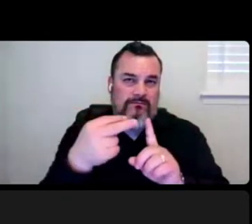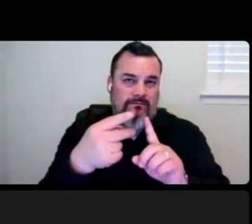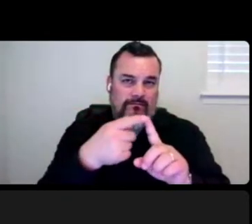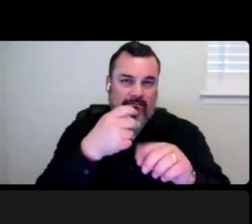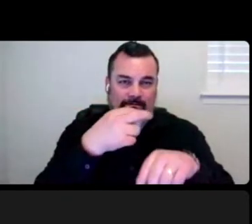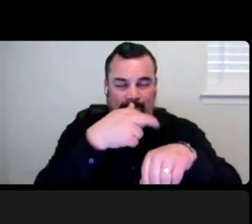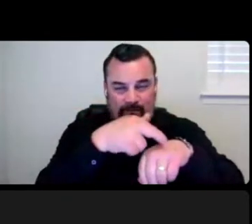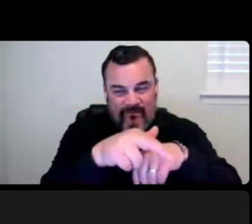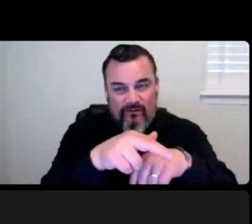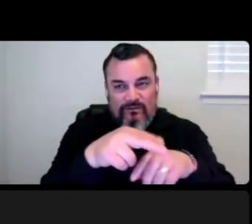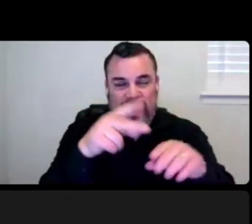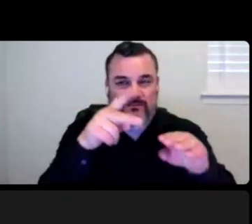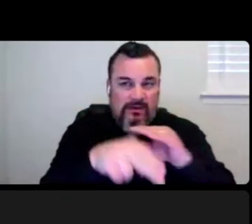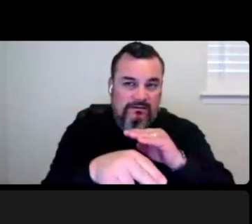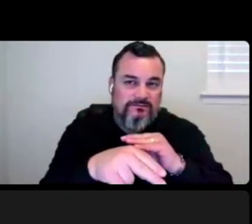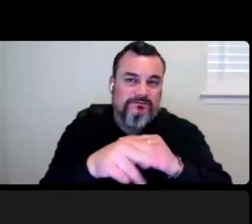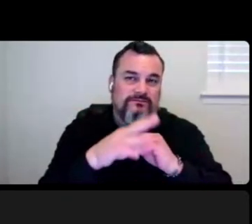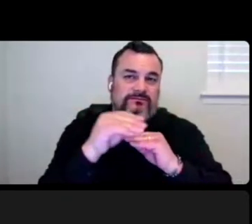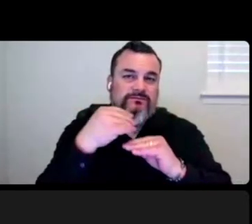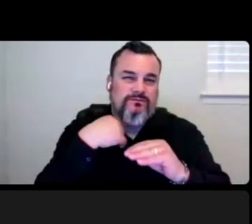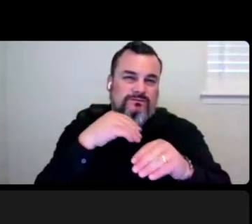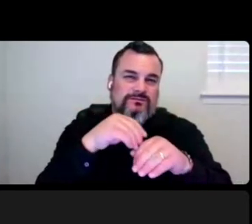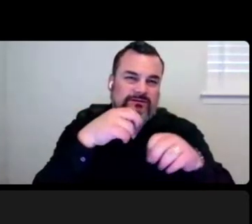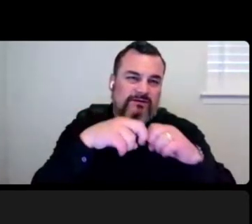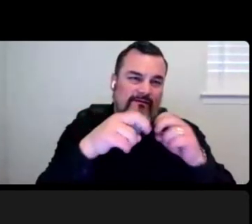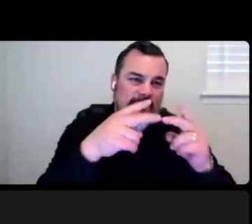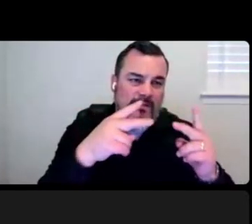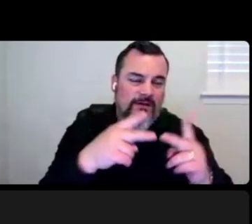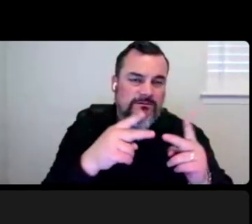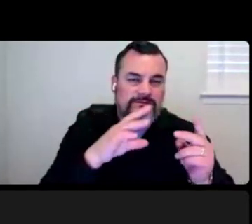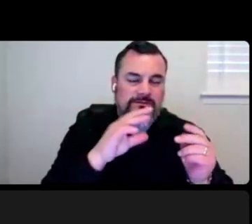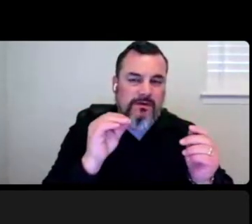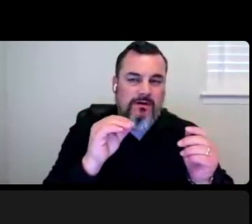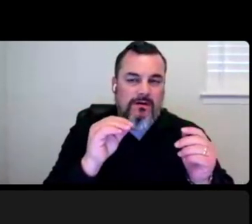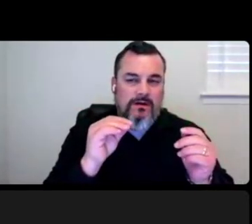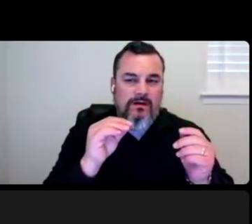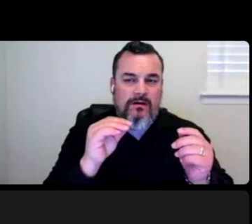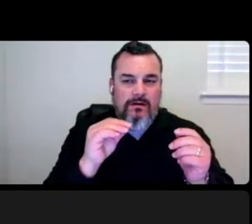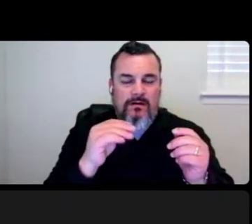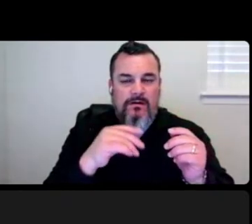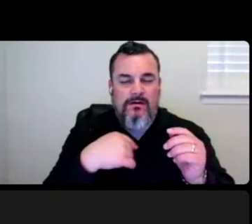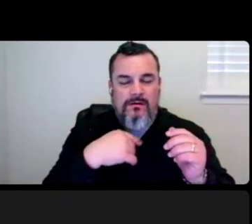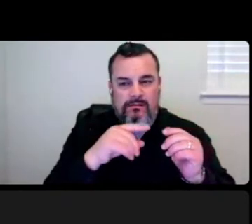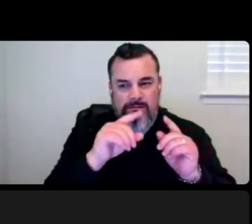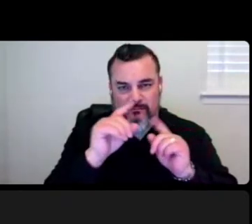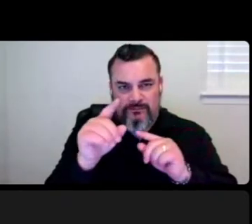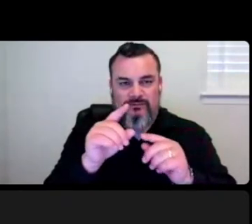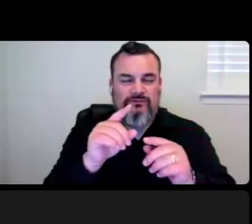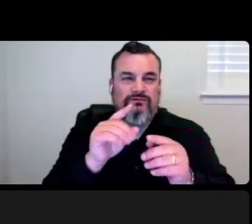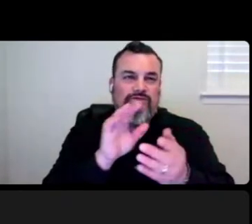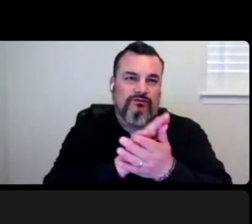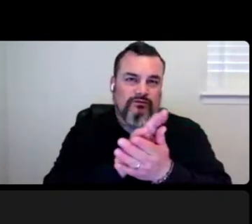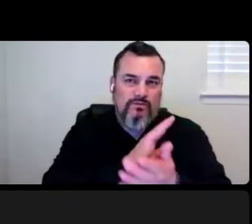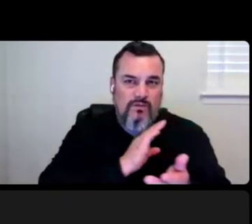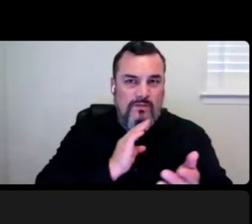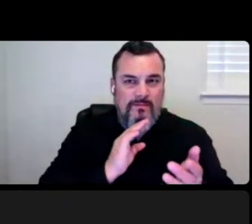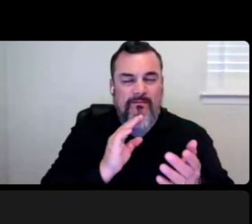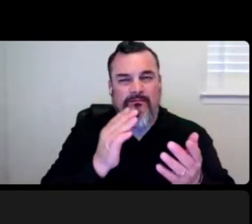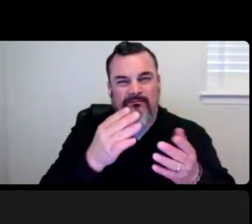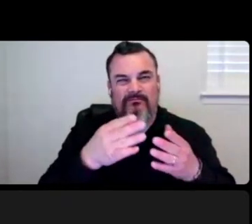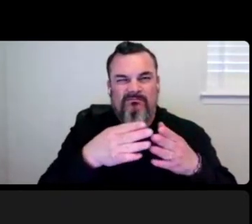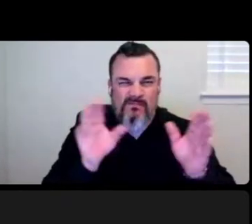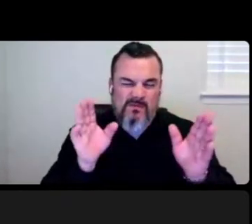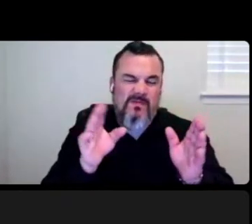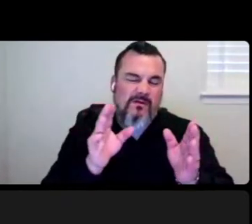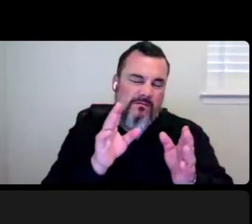deferrals and cuts. And we were in a tough place. And I had attended school board meetings, kind of a public policy nerd.